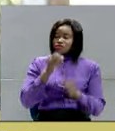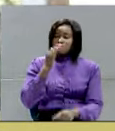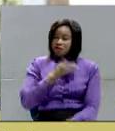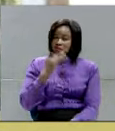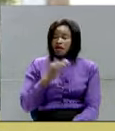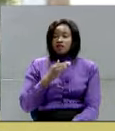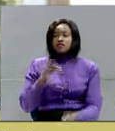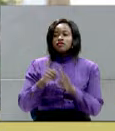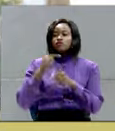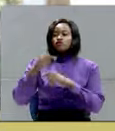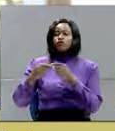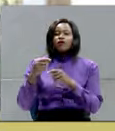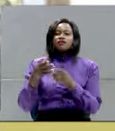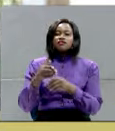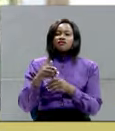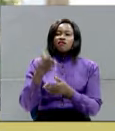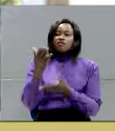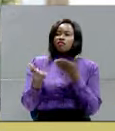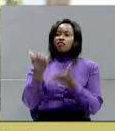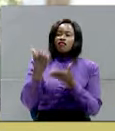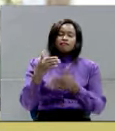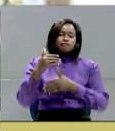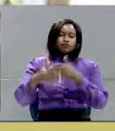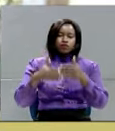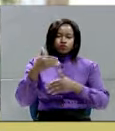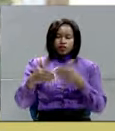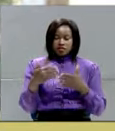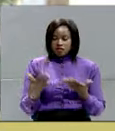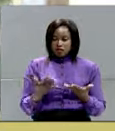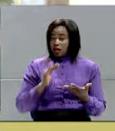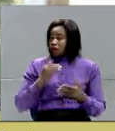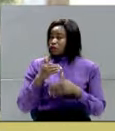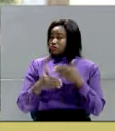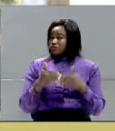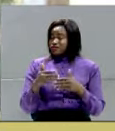to undermine our progress.